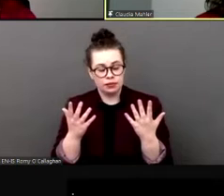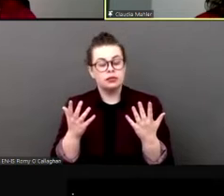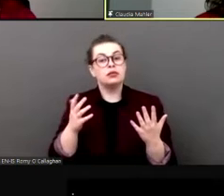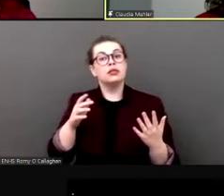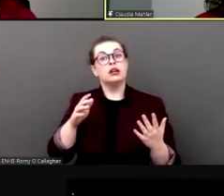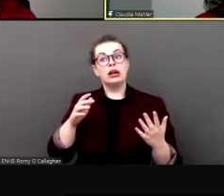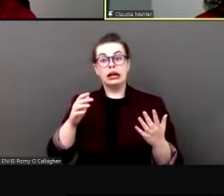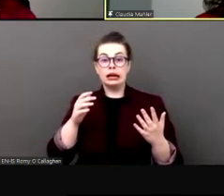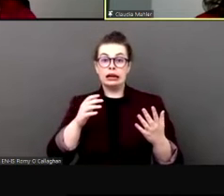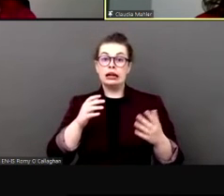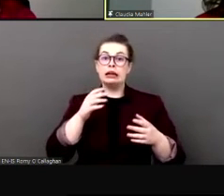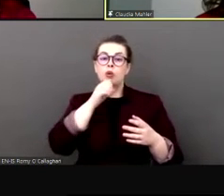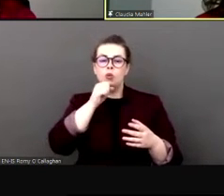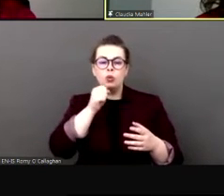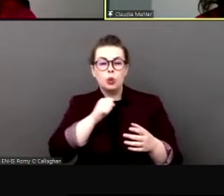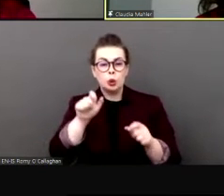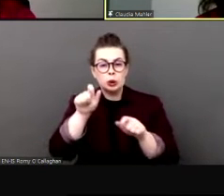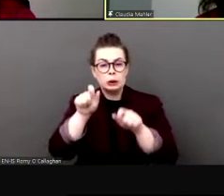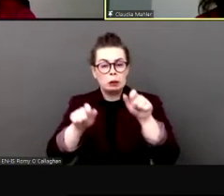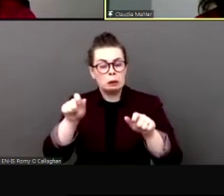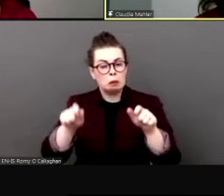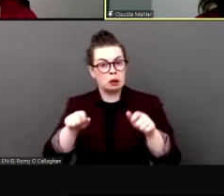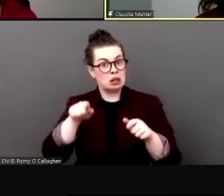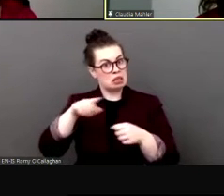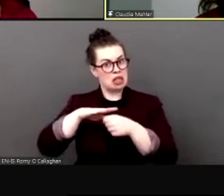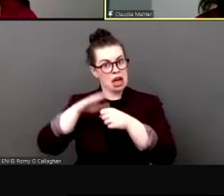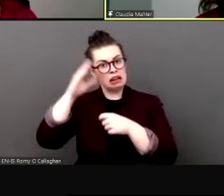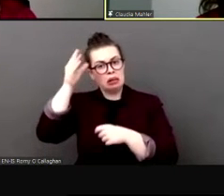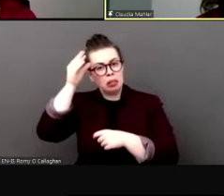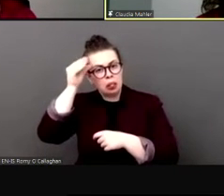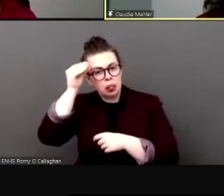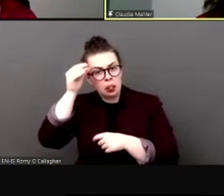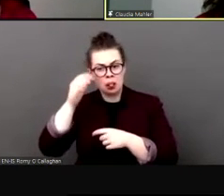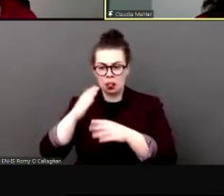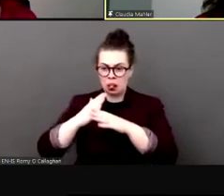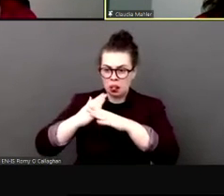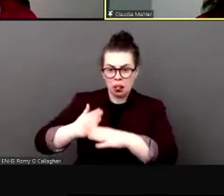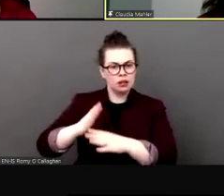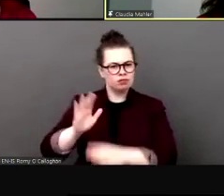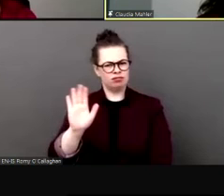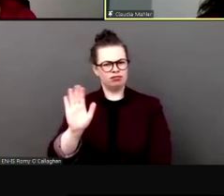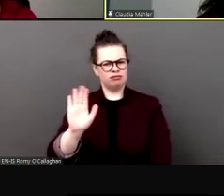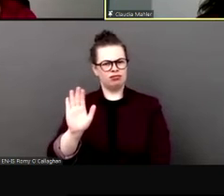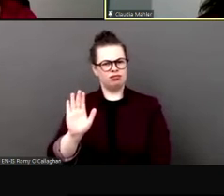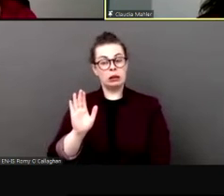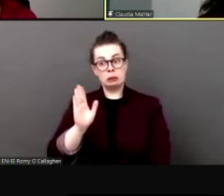So what are the most insufficient